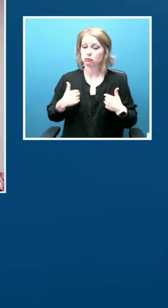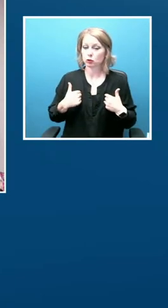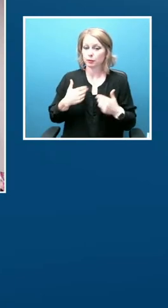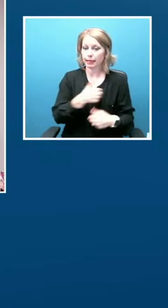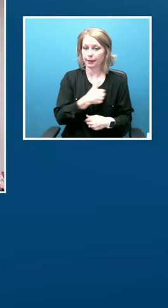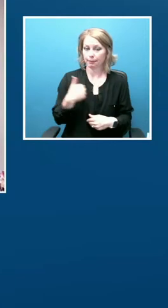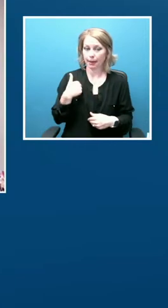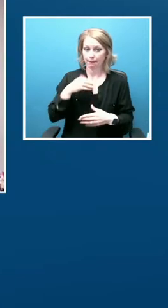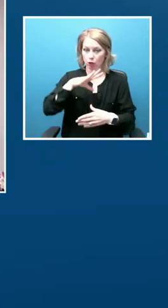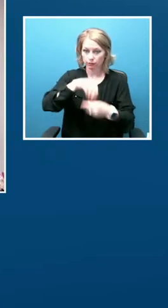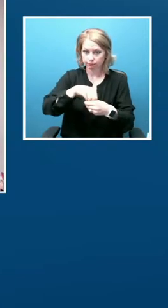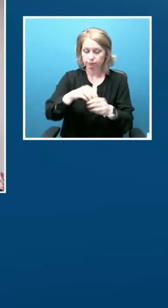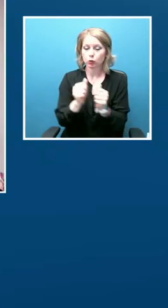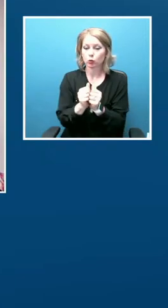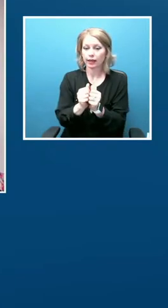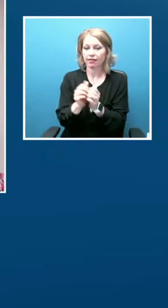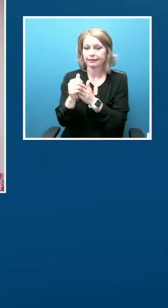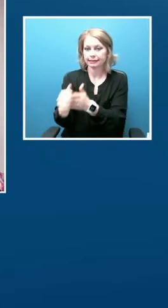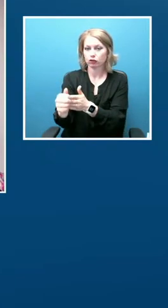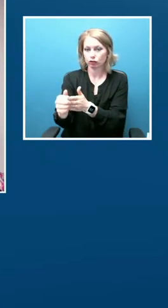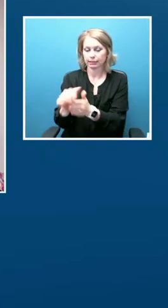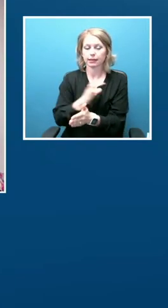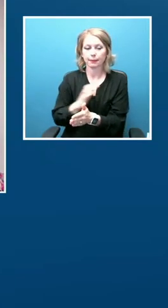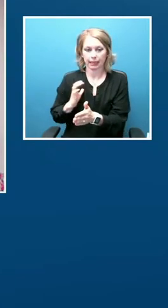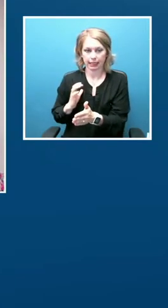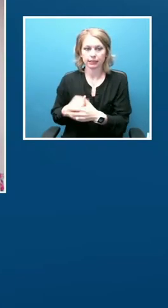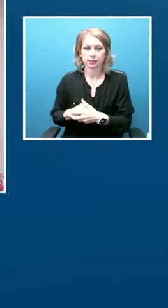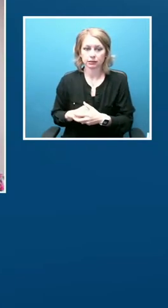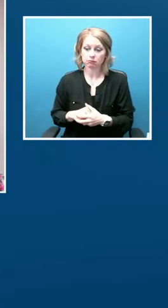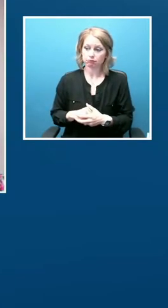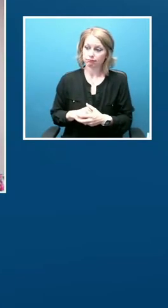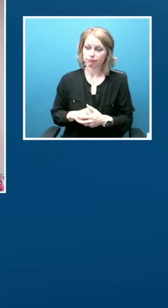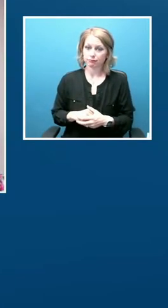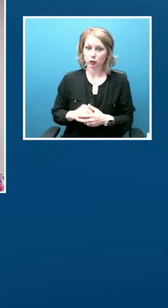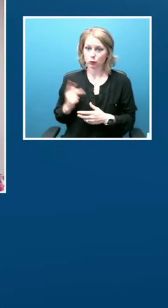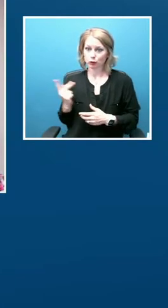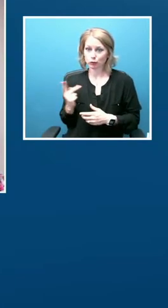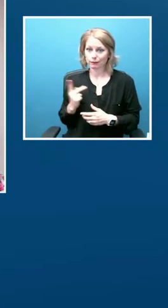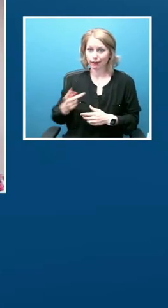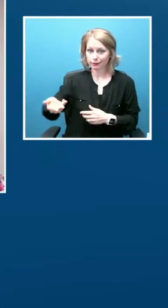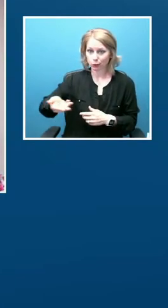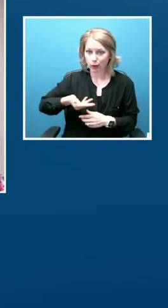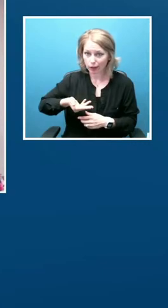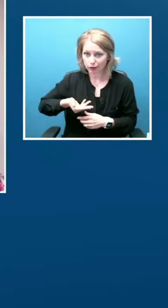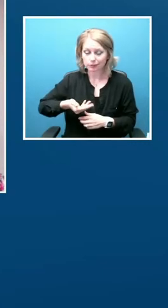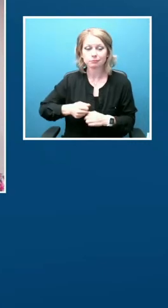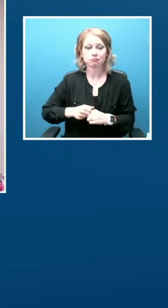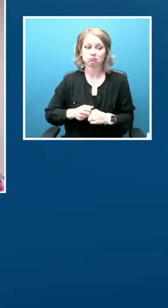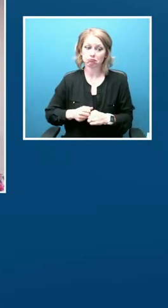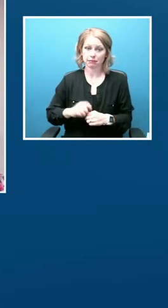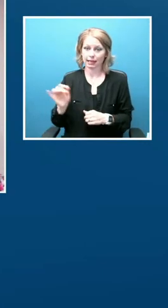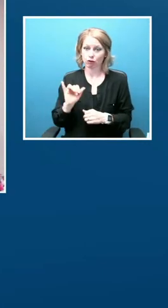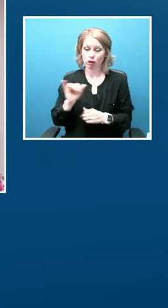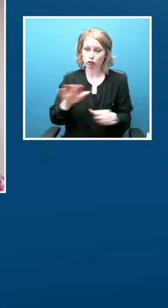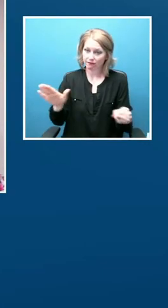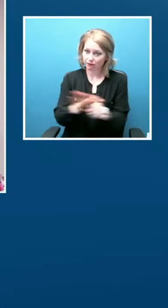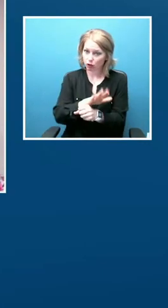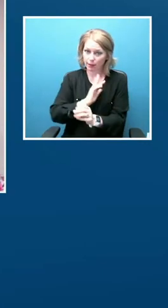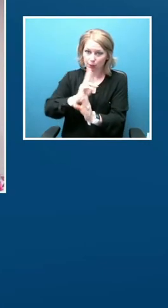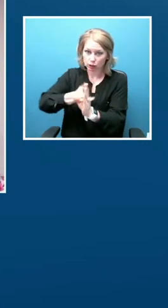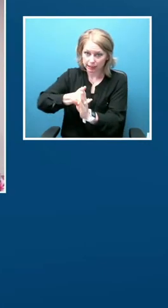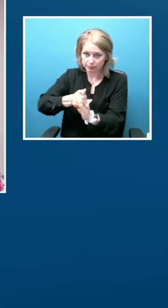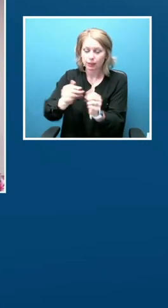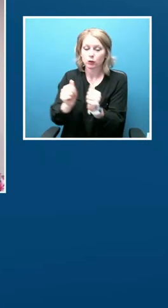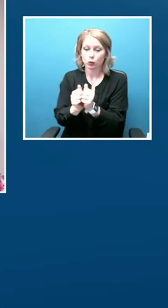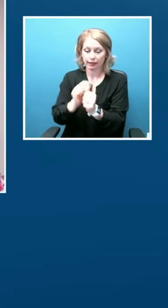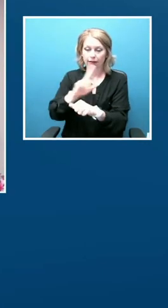labor council, and we have been welcomed and been a full participant within the national